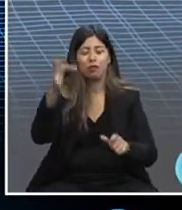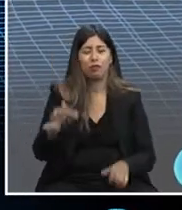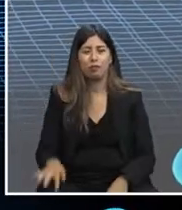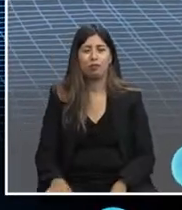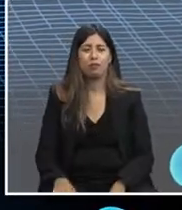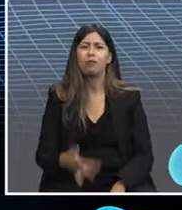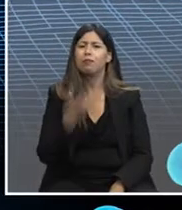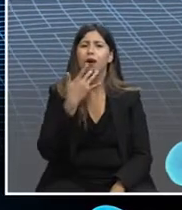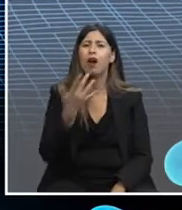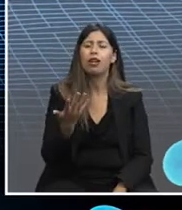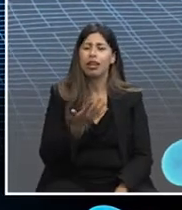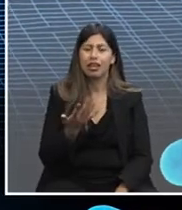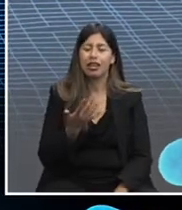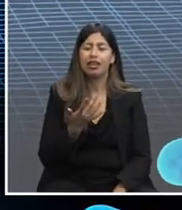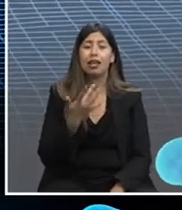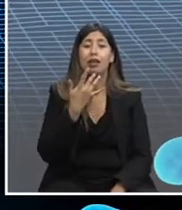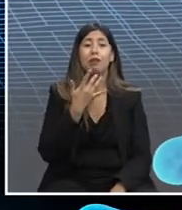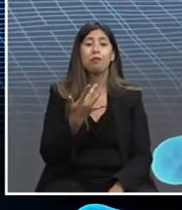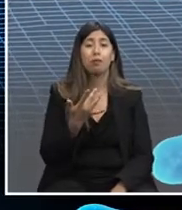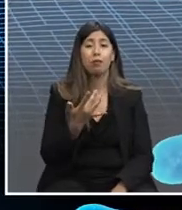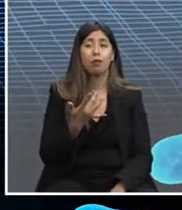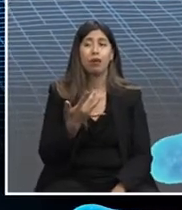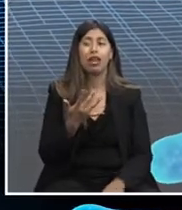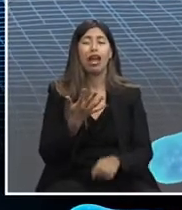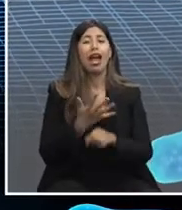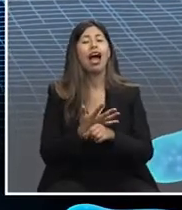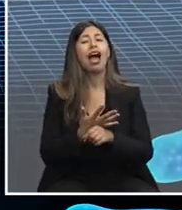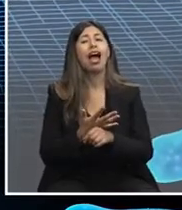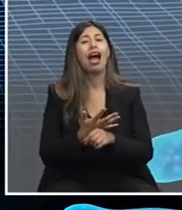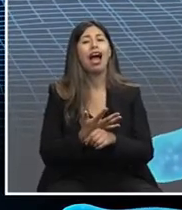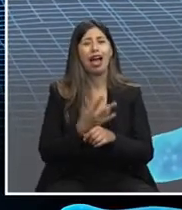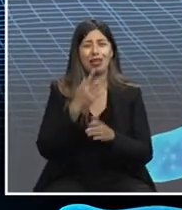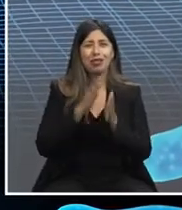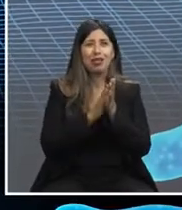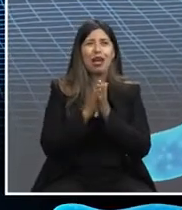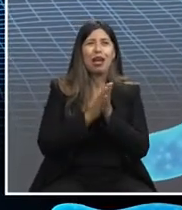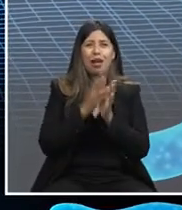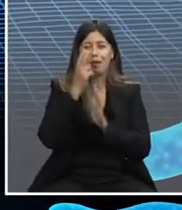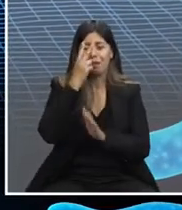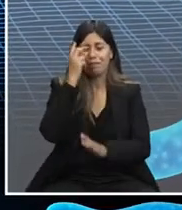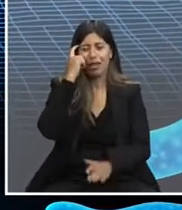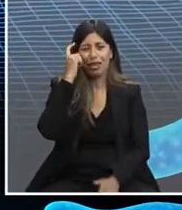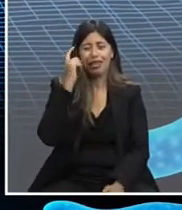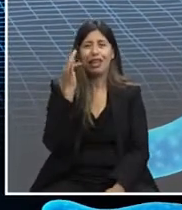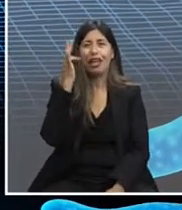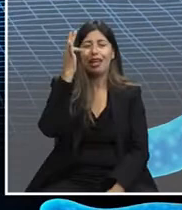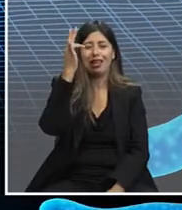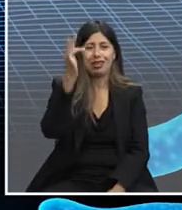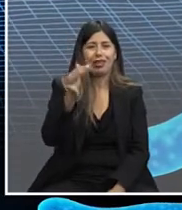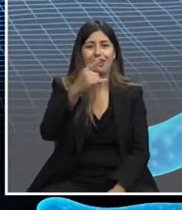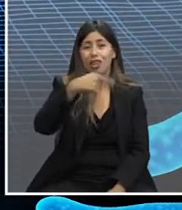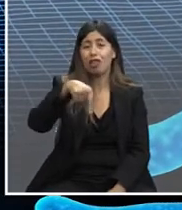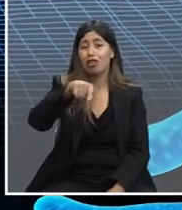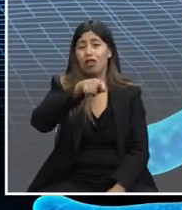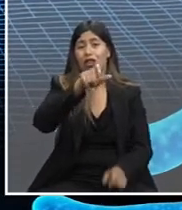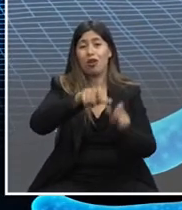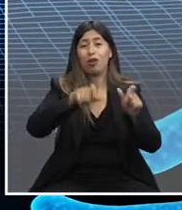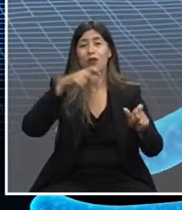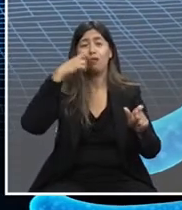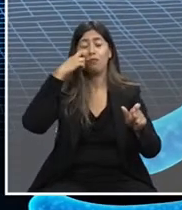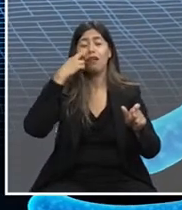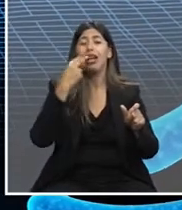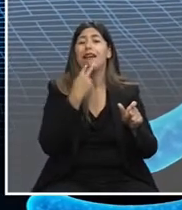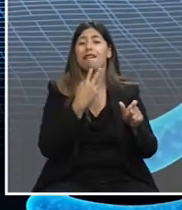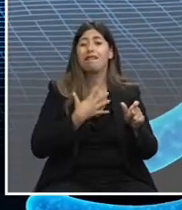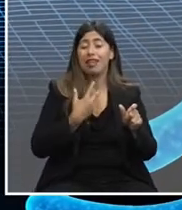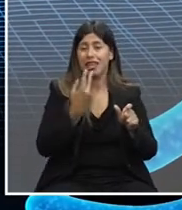almost all of humanity's life lies in the future. So almost everything of value lies in the future as well. Almost all the